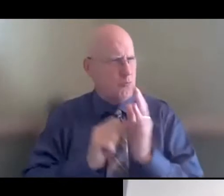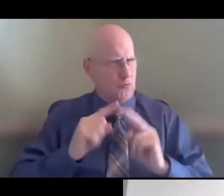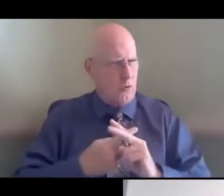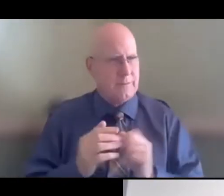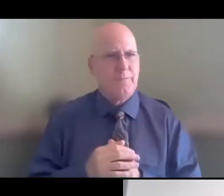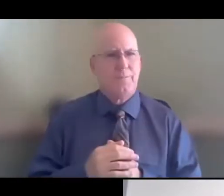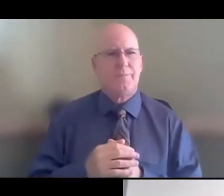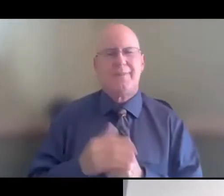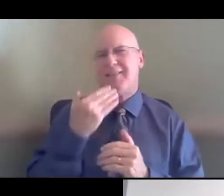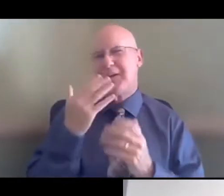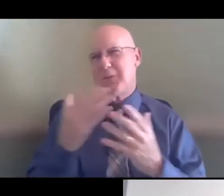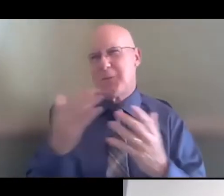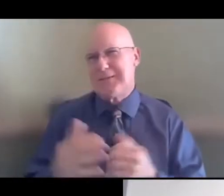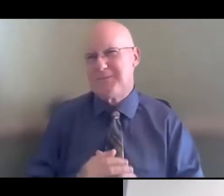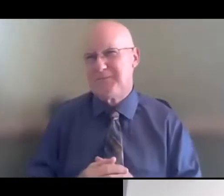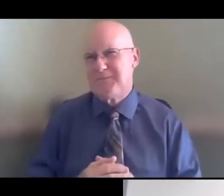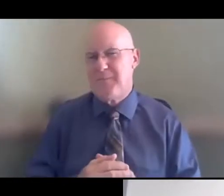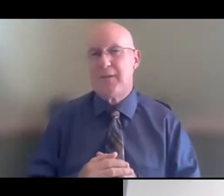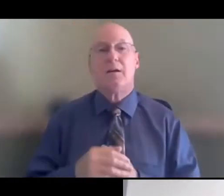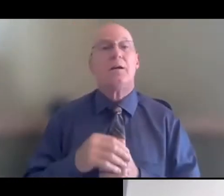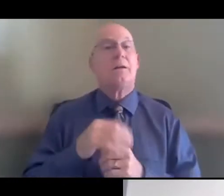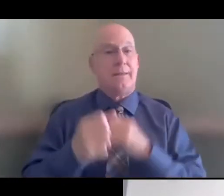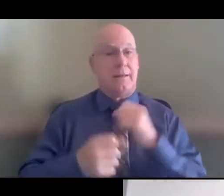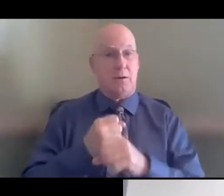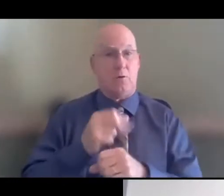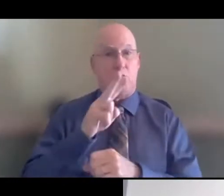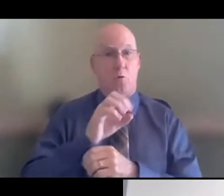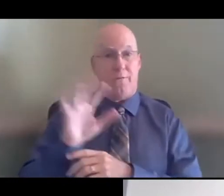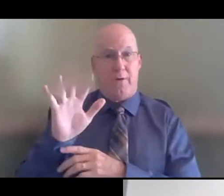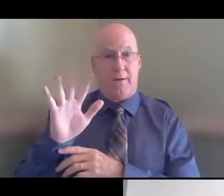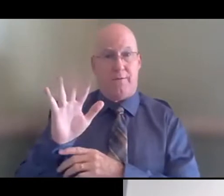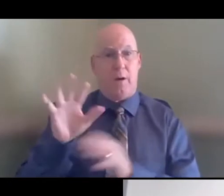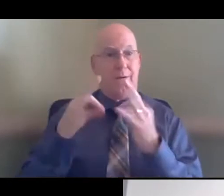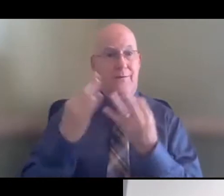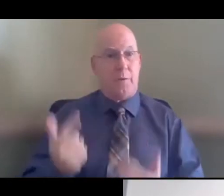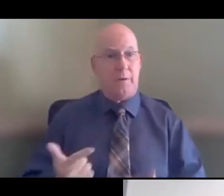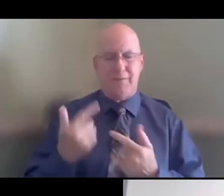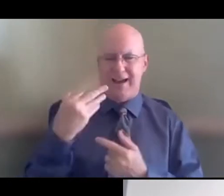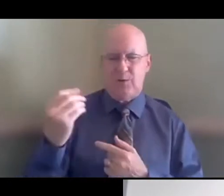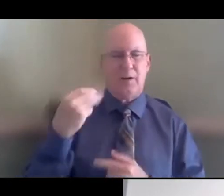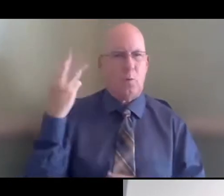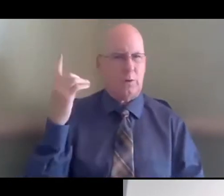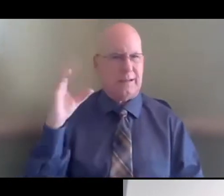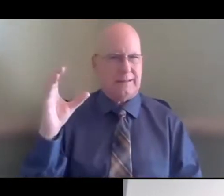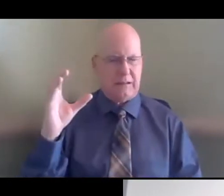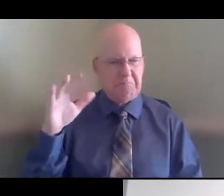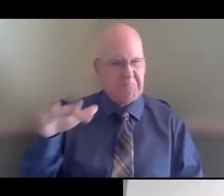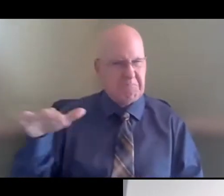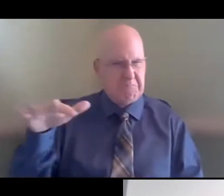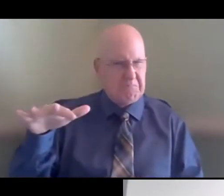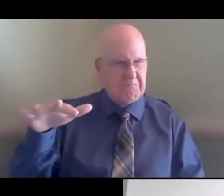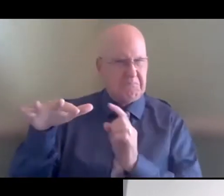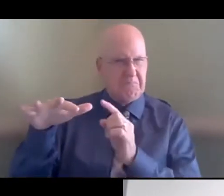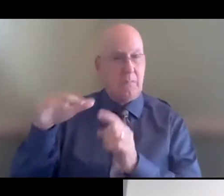Rachel, thanks so much. In 2005, my family was living outside of Washington, D.C. At the time, my